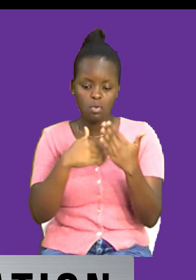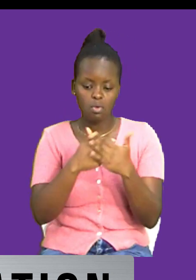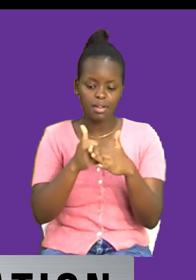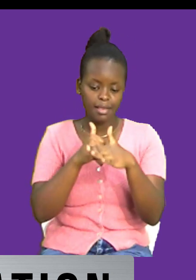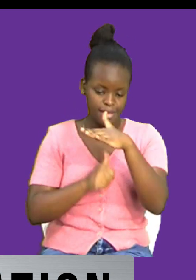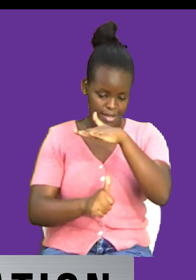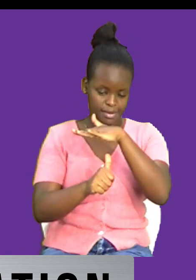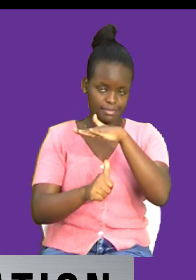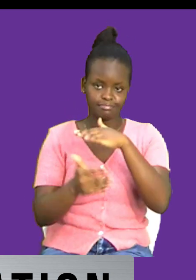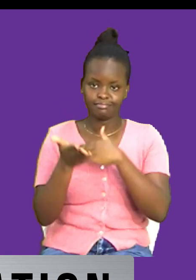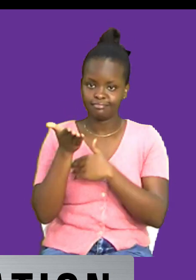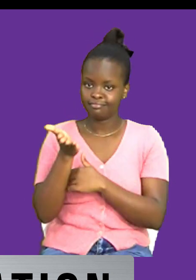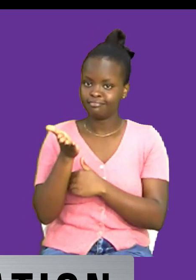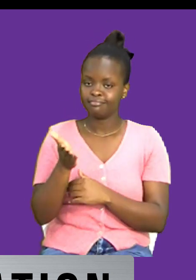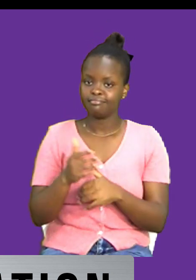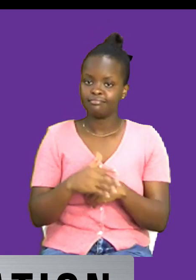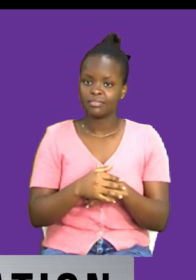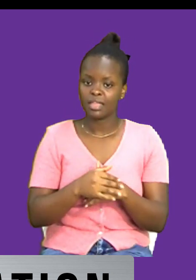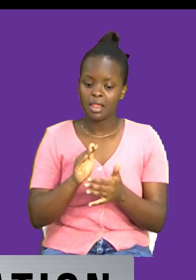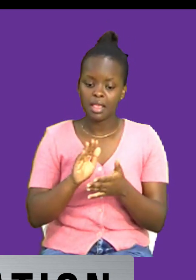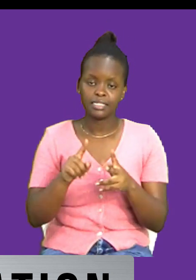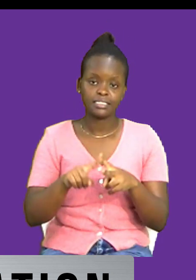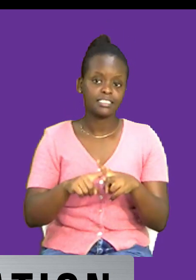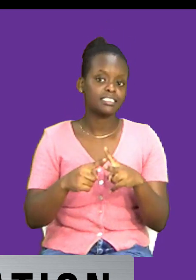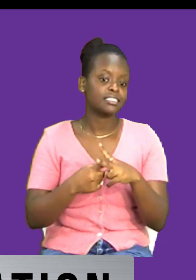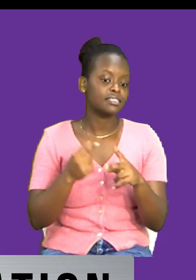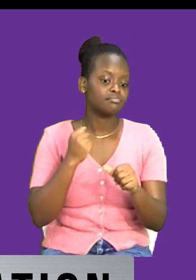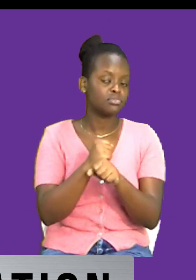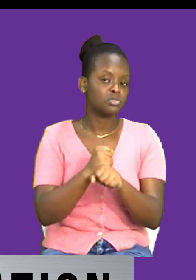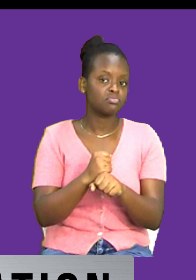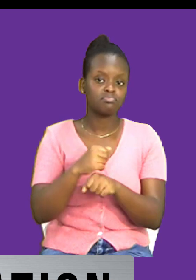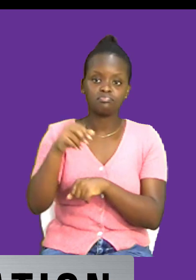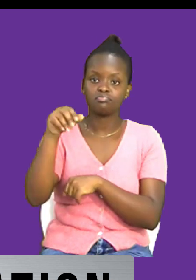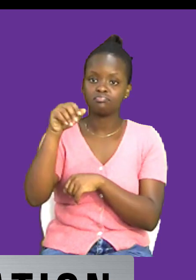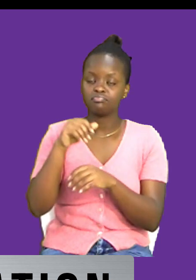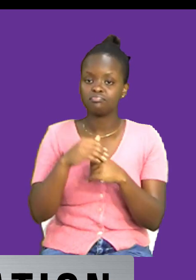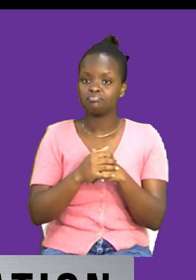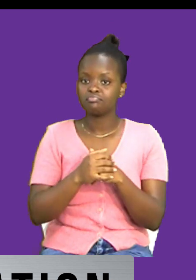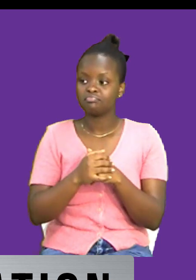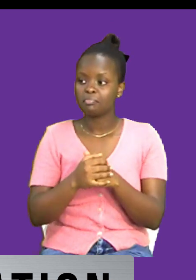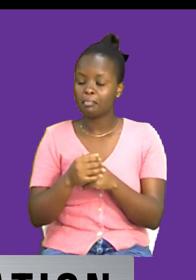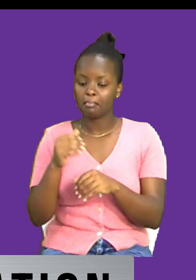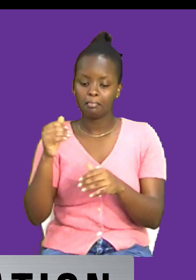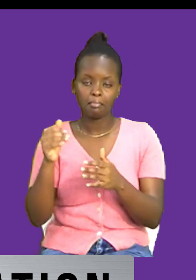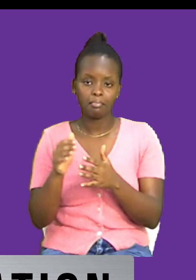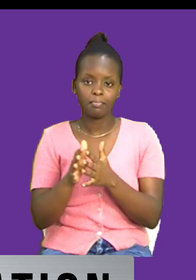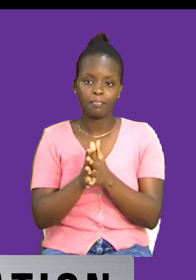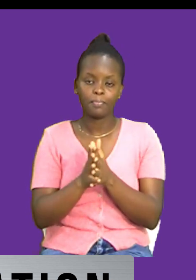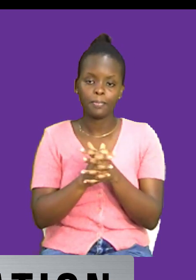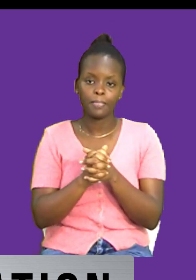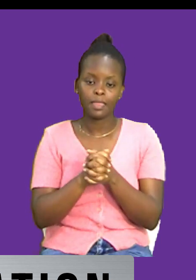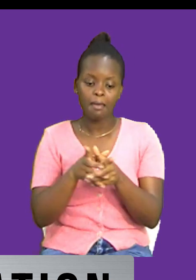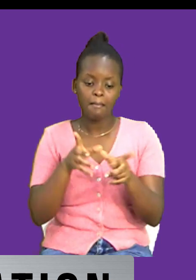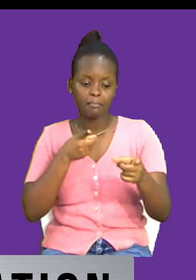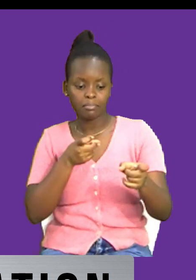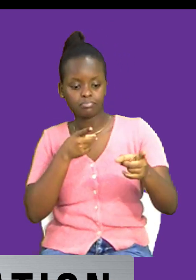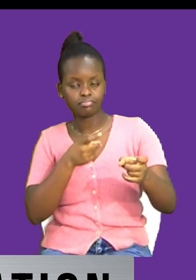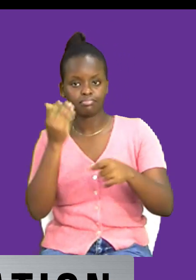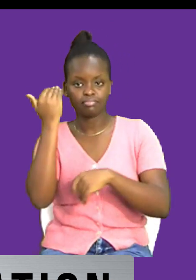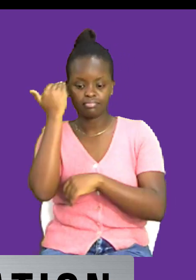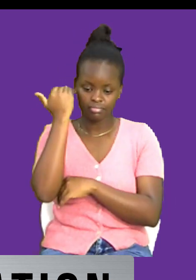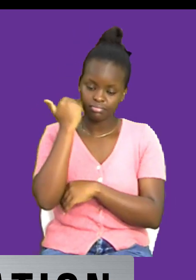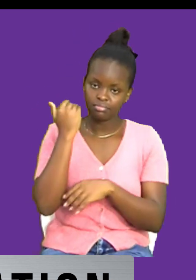who is supporting the executive now begins to do this in rallies. Every rally now it's bashing the judiciary. It is not fair to this country. It is